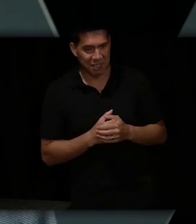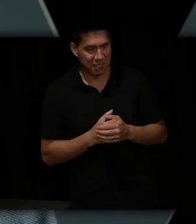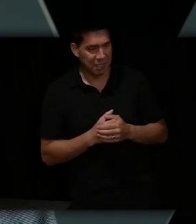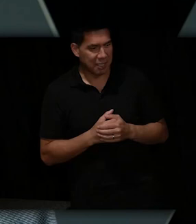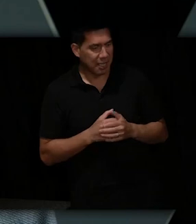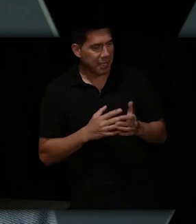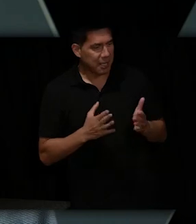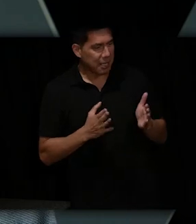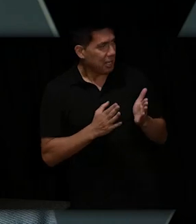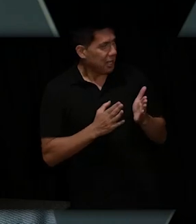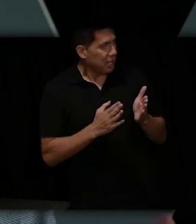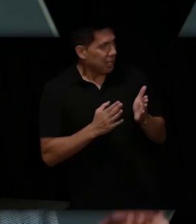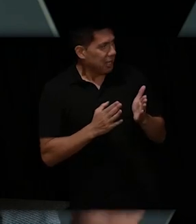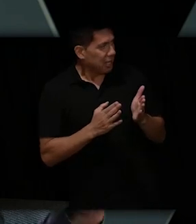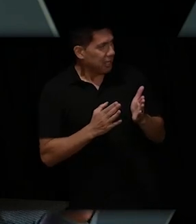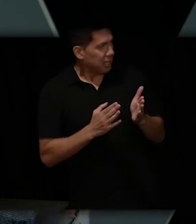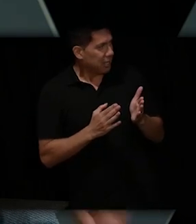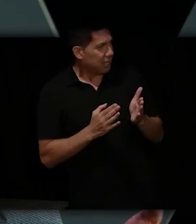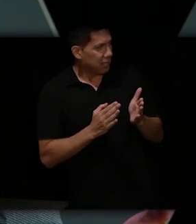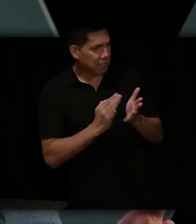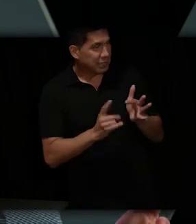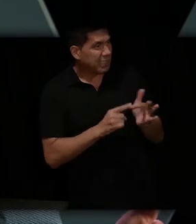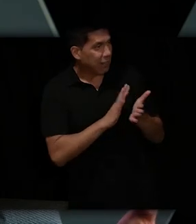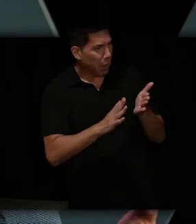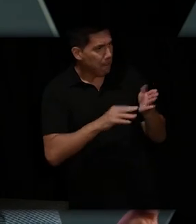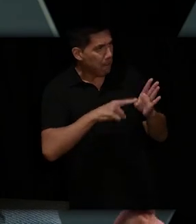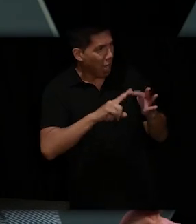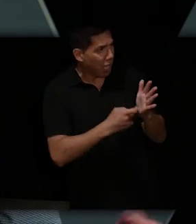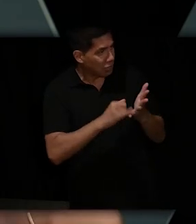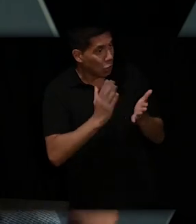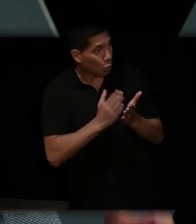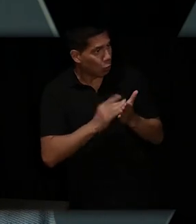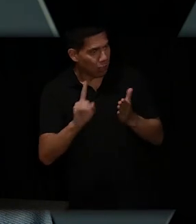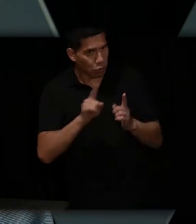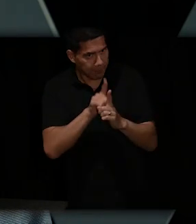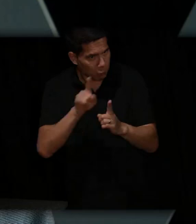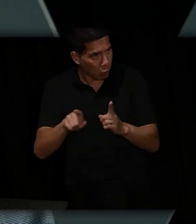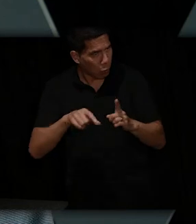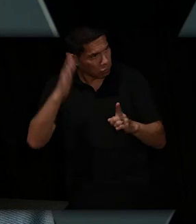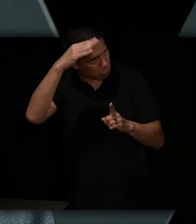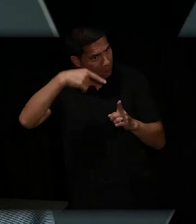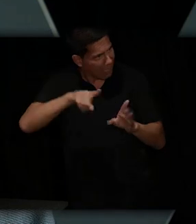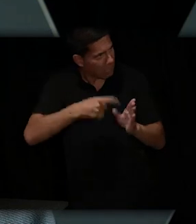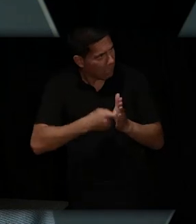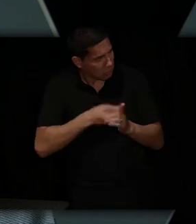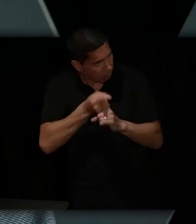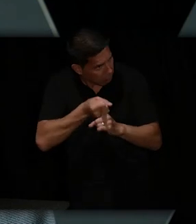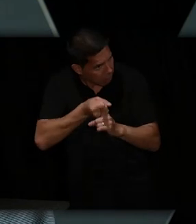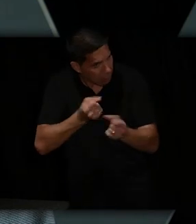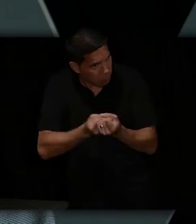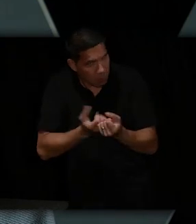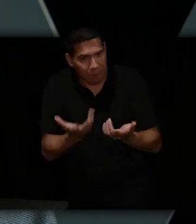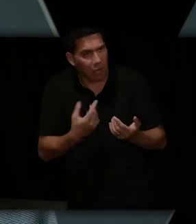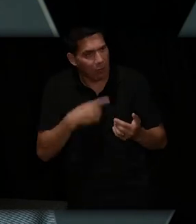he's a big NBC host in America, and he really lit into Donald Trump that year. So I think that had a lot to do with it. But we're all